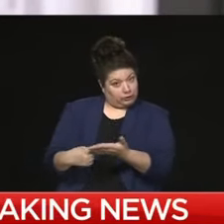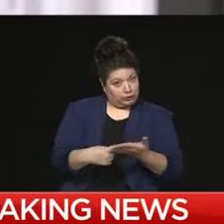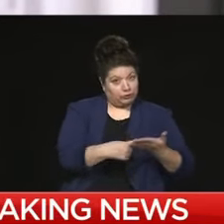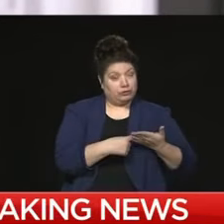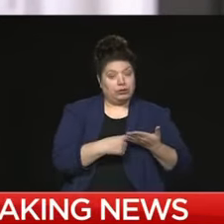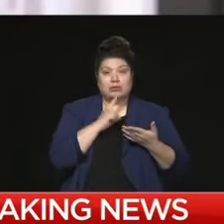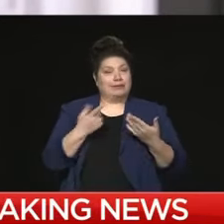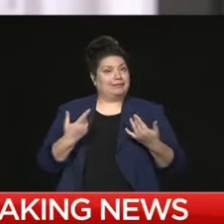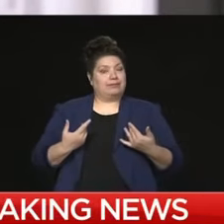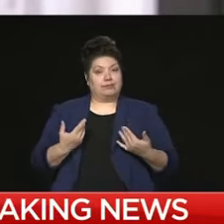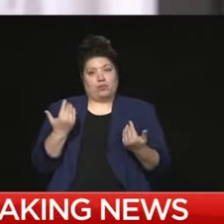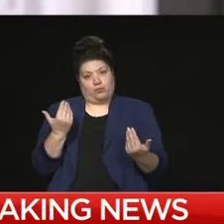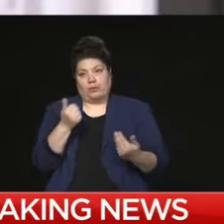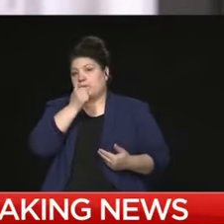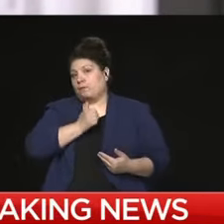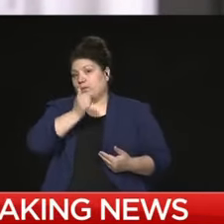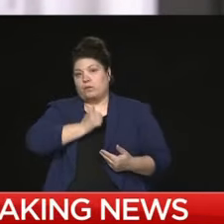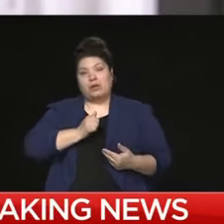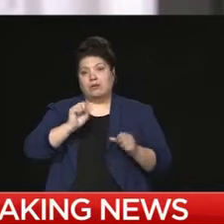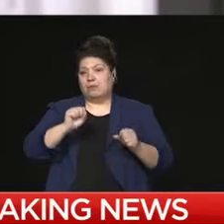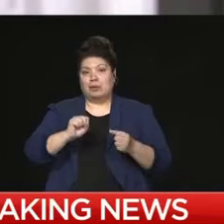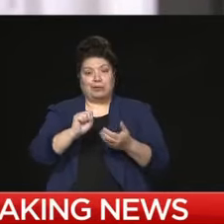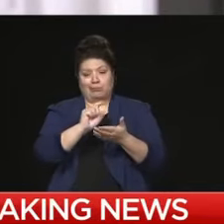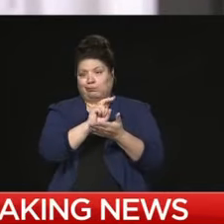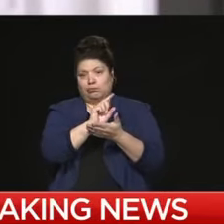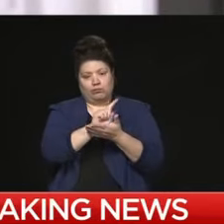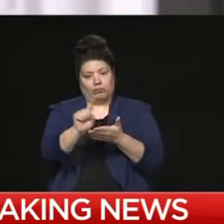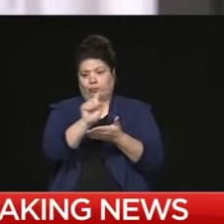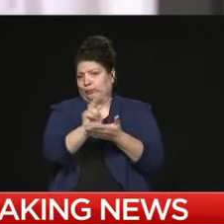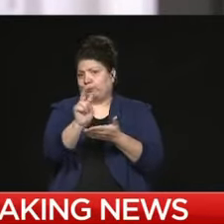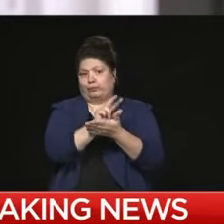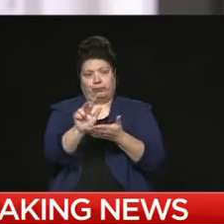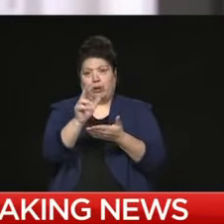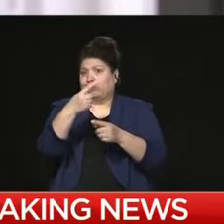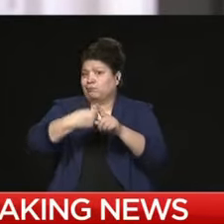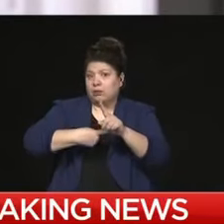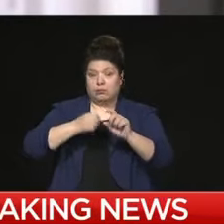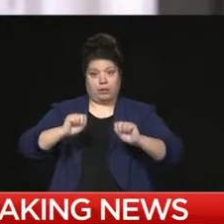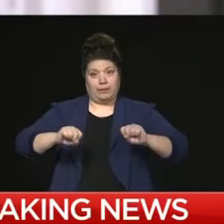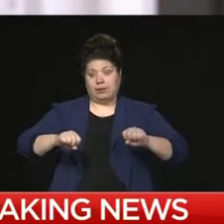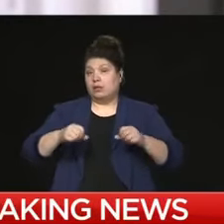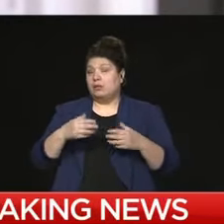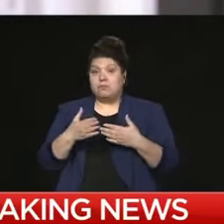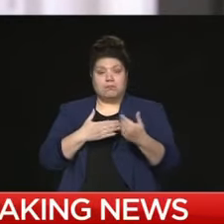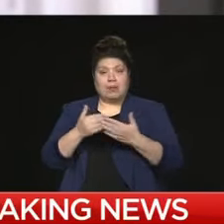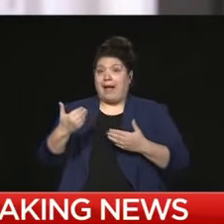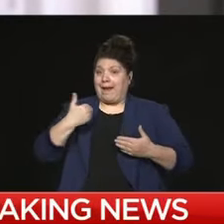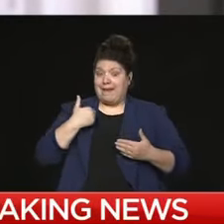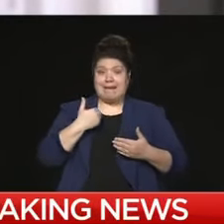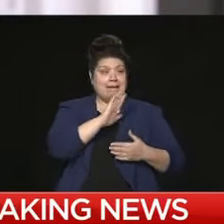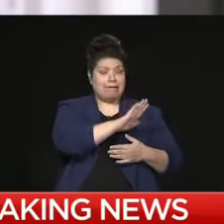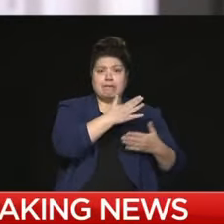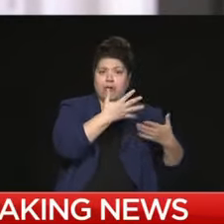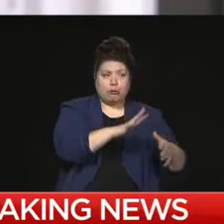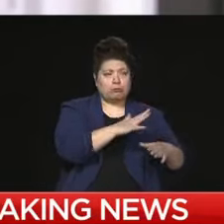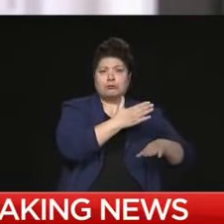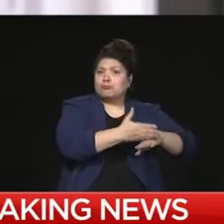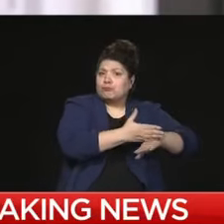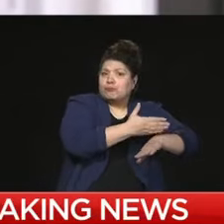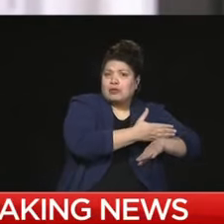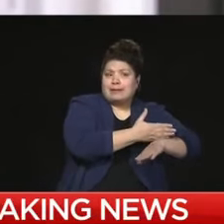many weeks away from talking about actually doing anything to reopen our economy, even with the variations across the country of